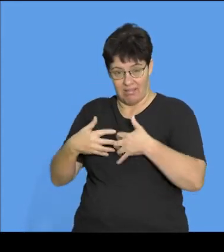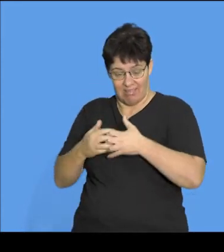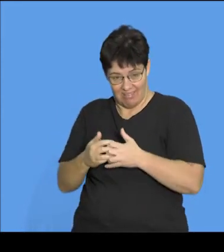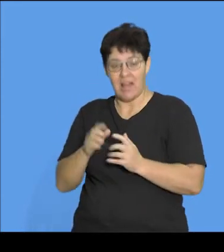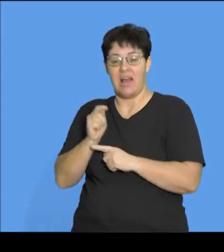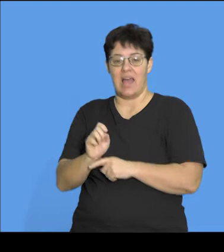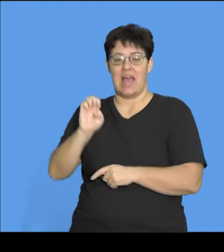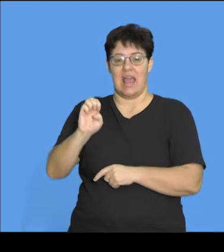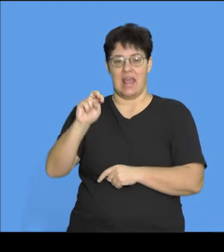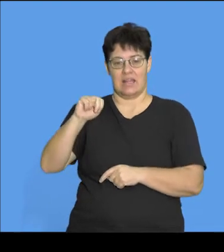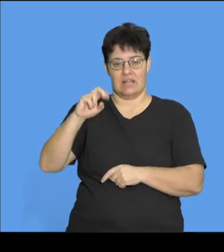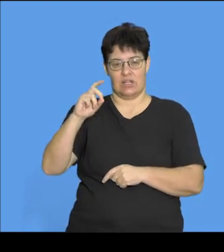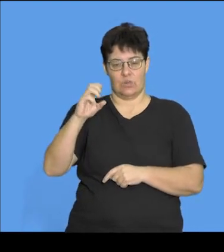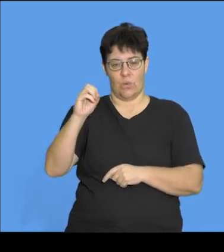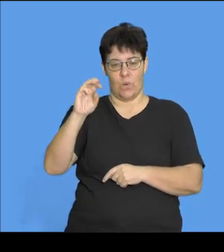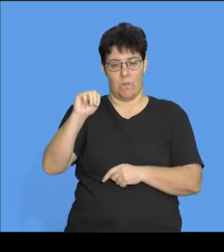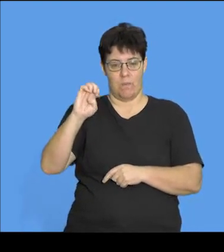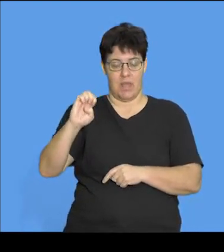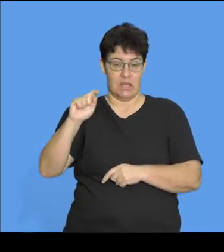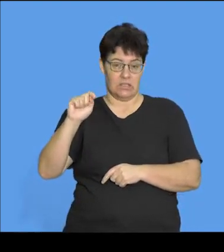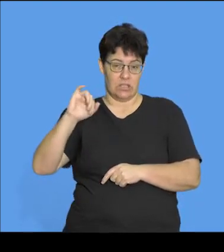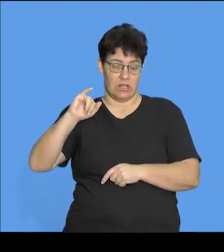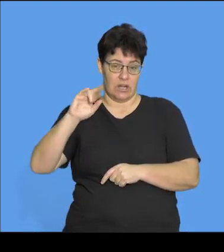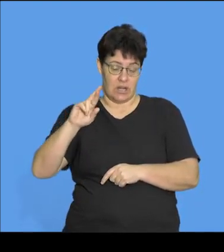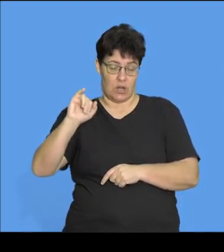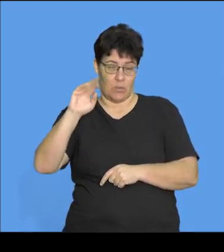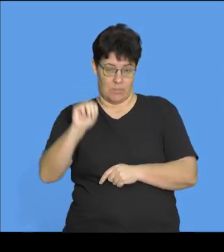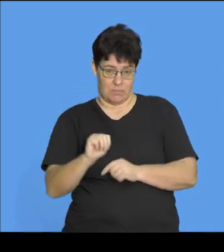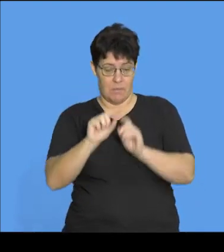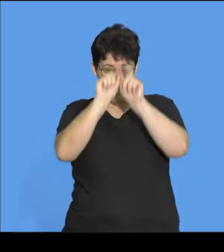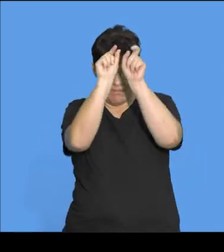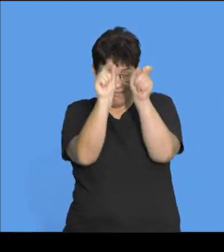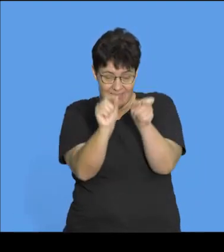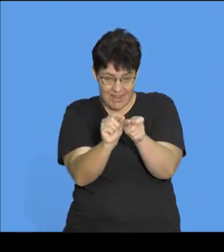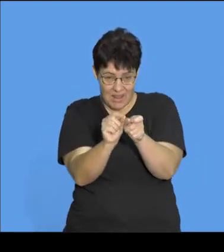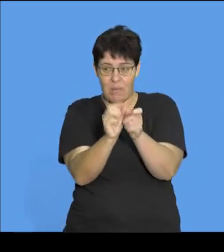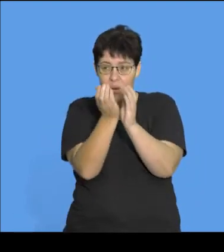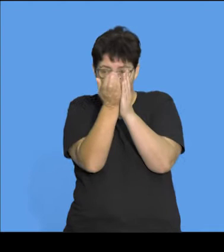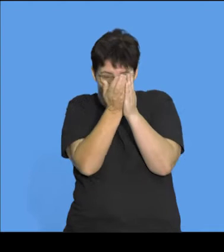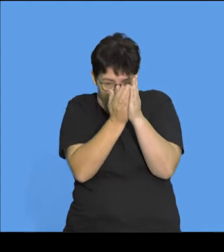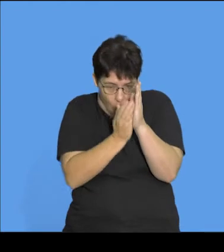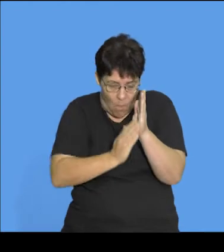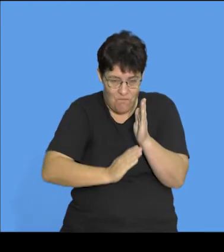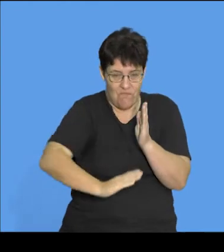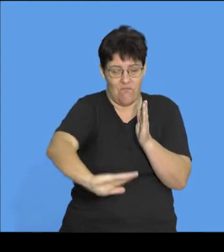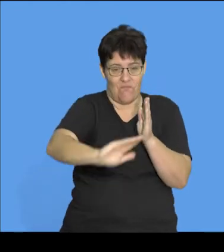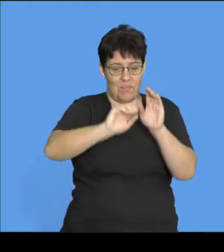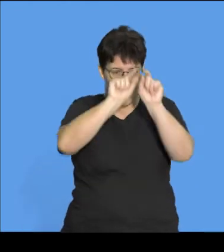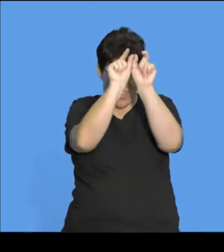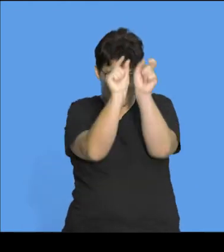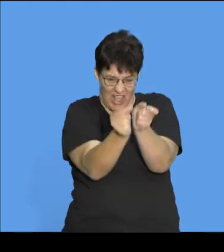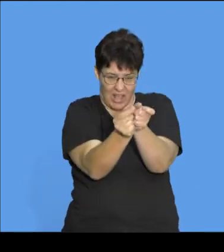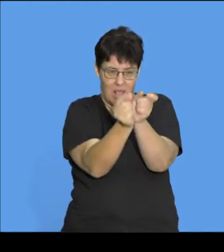inner lining of the endometrium is shredded away. And that process of releasing the lining of the endometrium